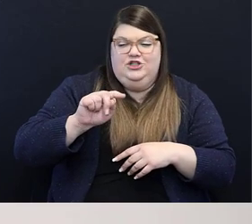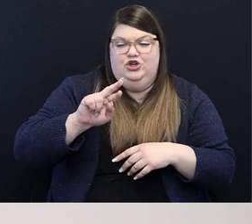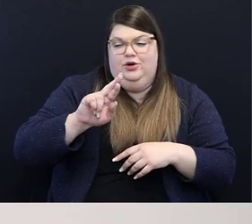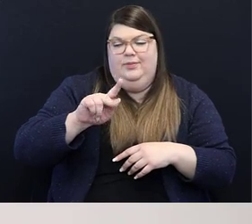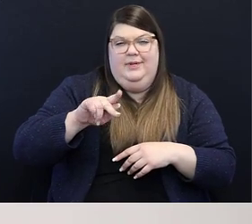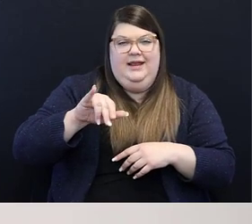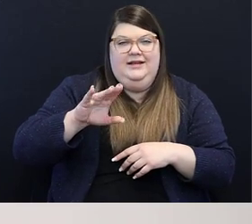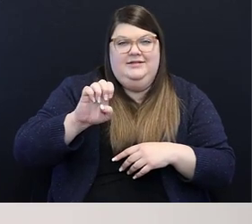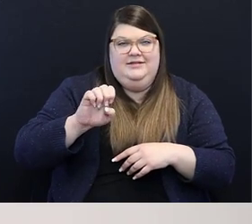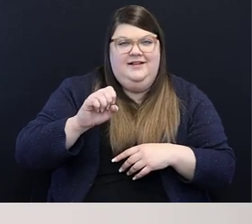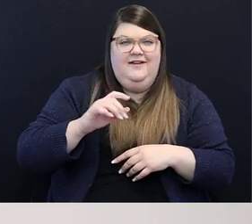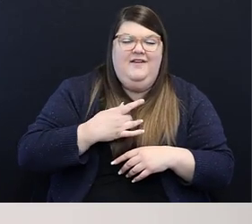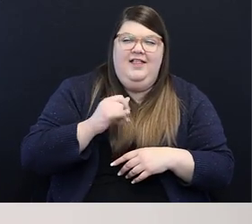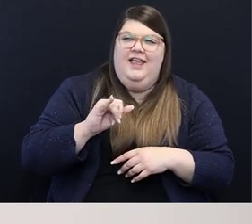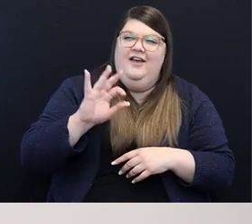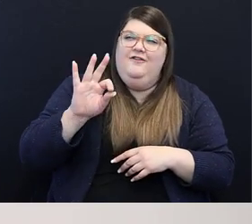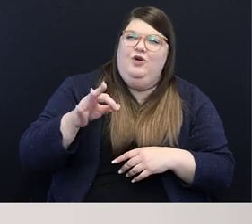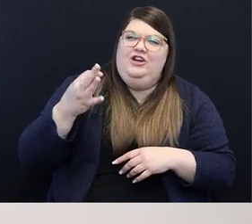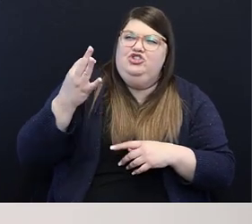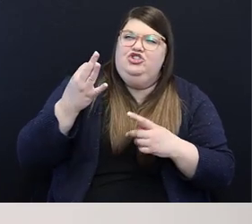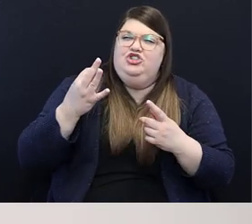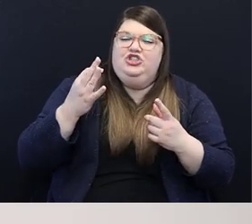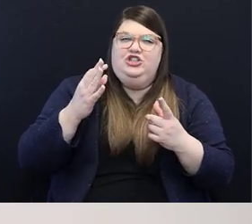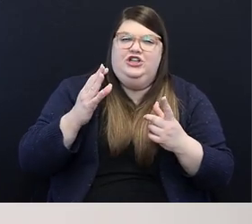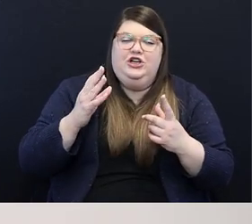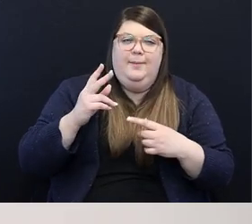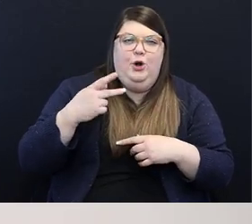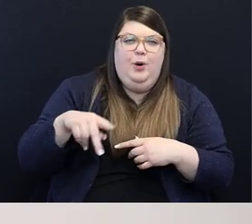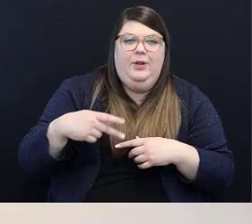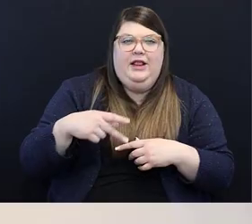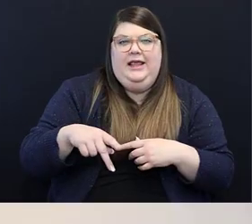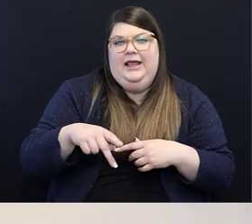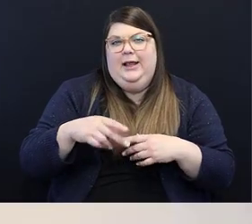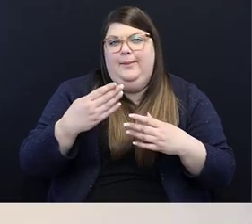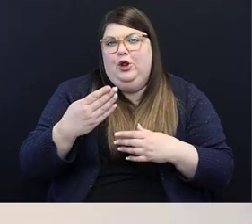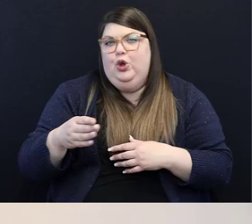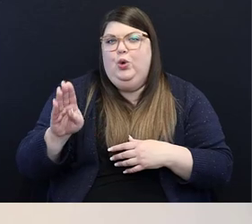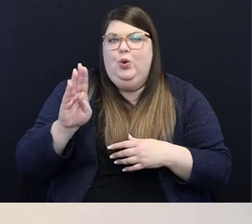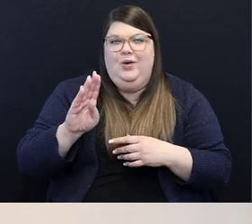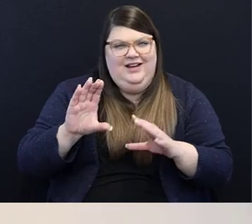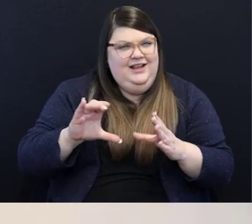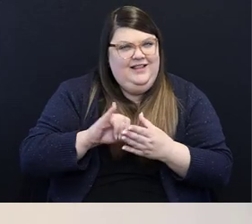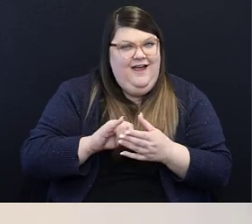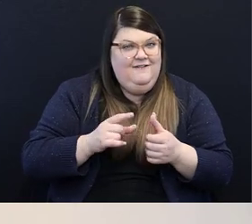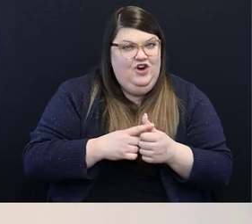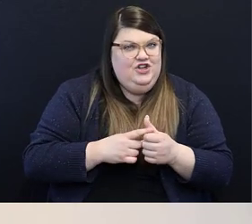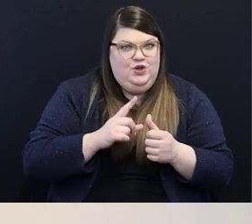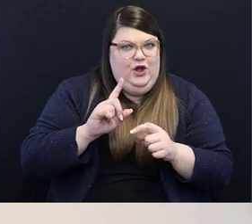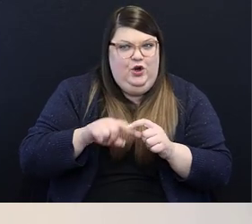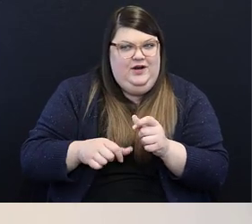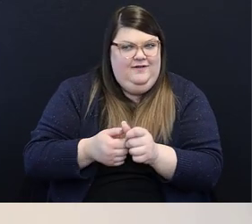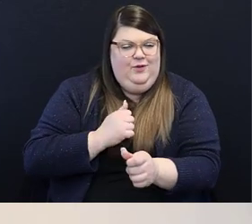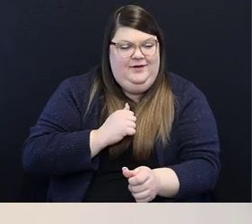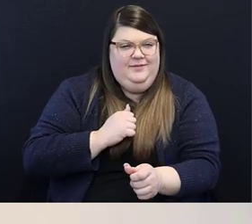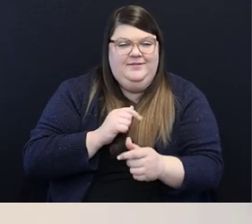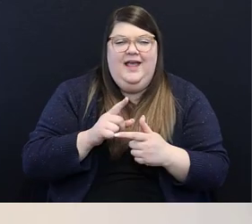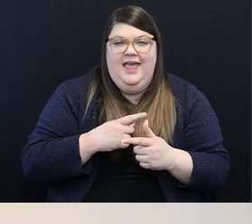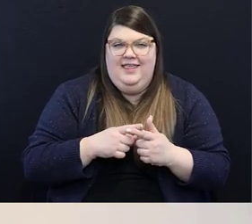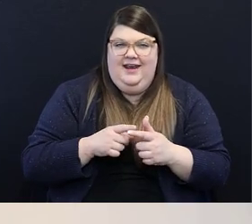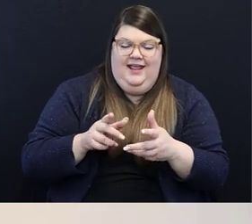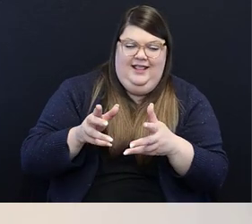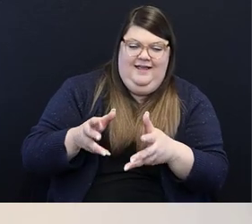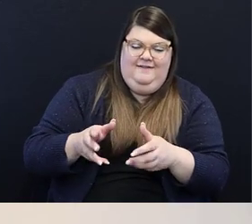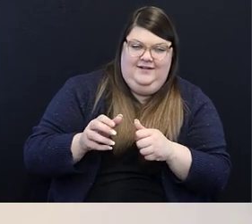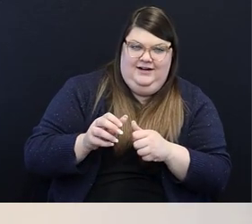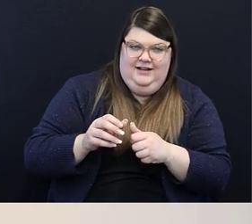of purpley blue, and I did that first so I couldn't back away from it. And then I put